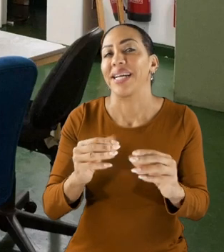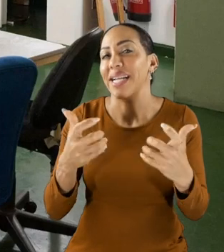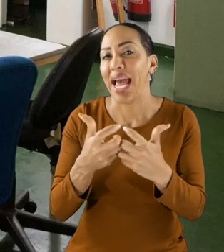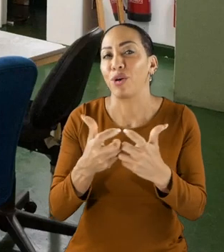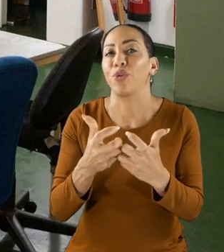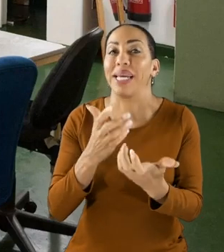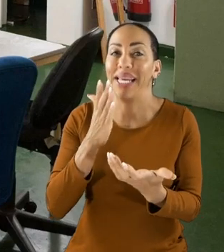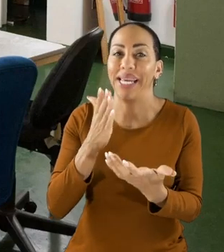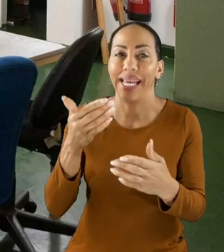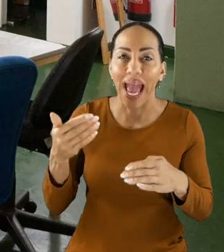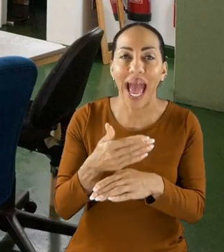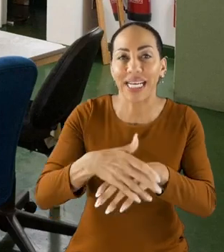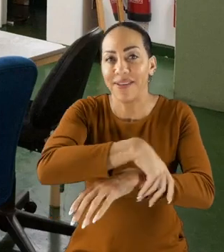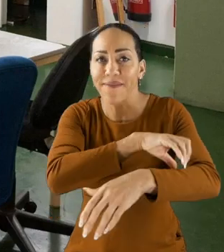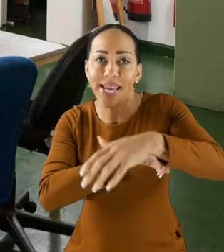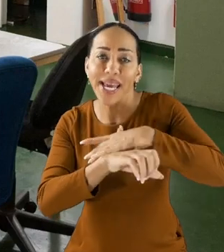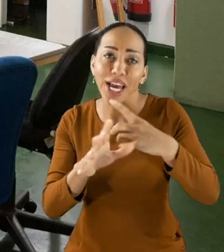to actively achieve that.